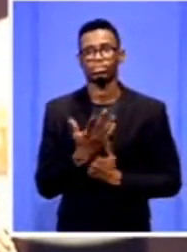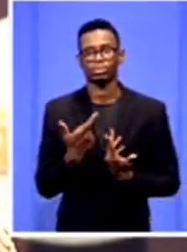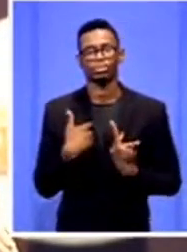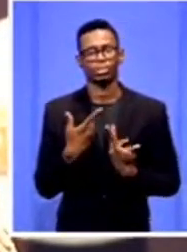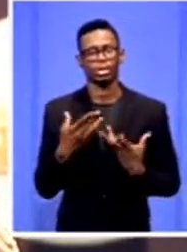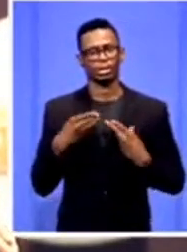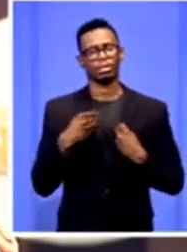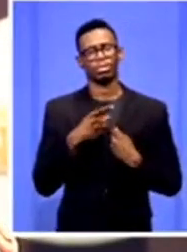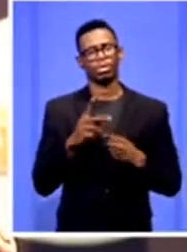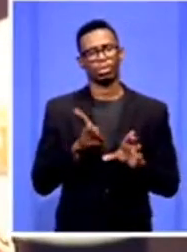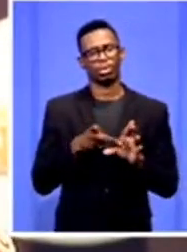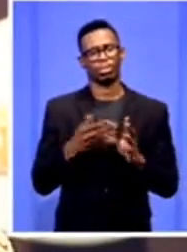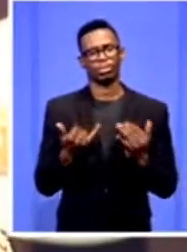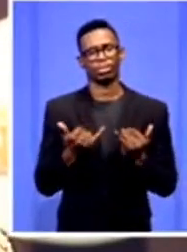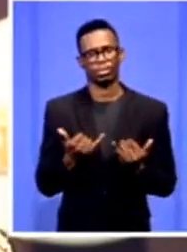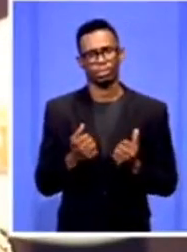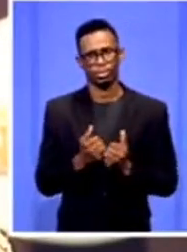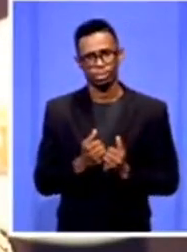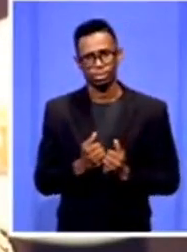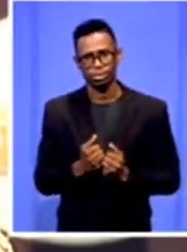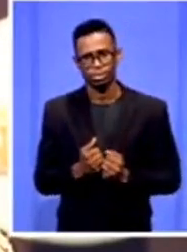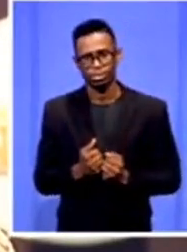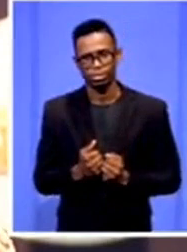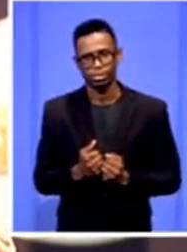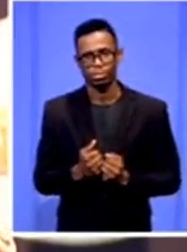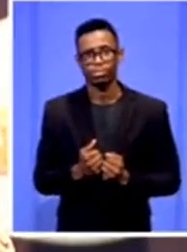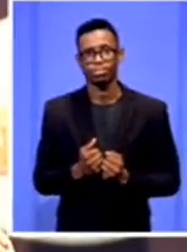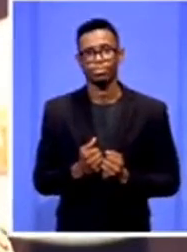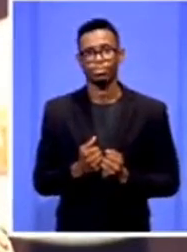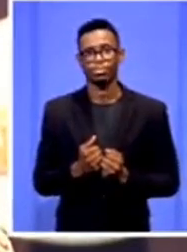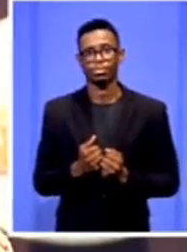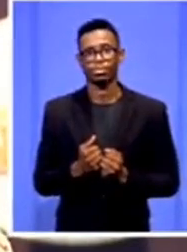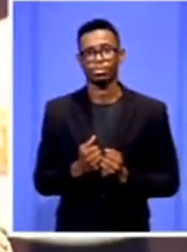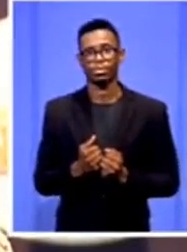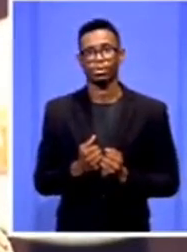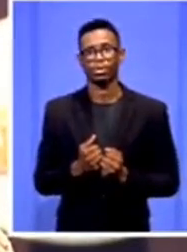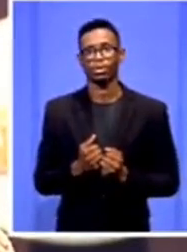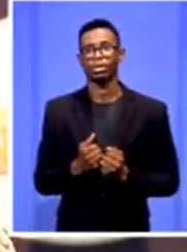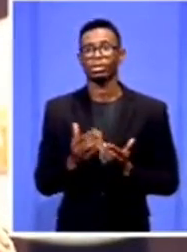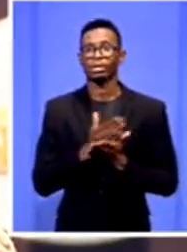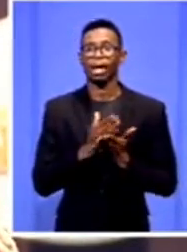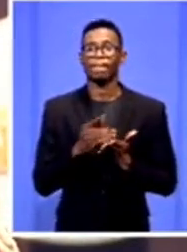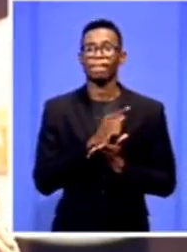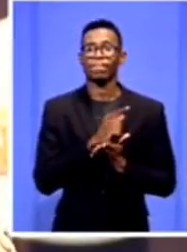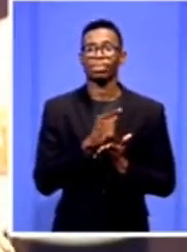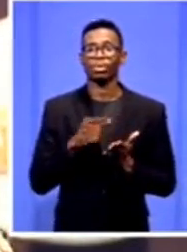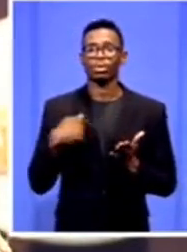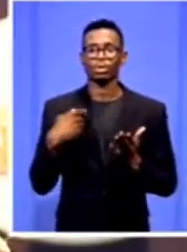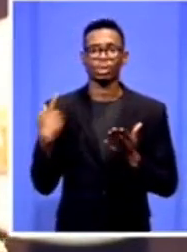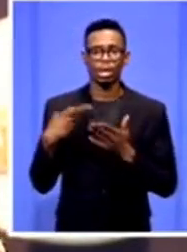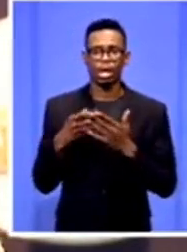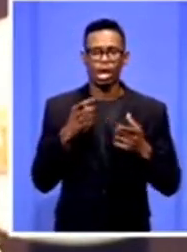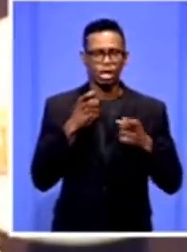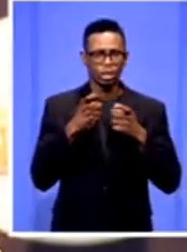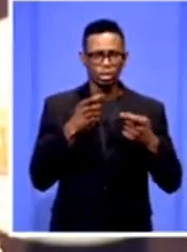ka dipheiso mane ho Facebook, ba fane ka dipheiso ho di WhatsApp, ba fane